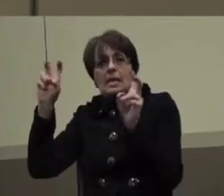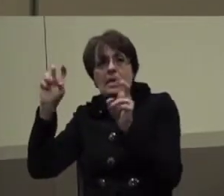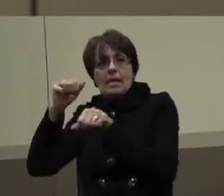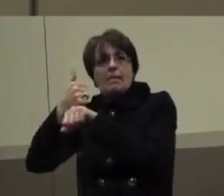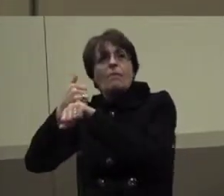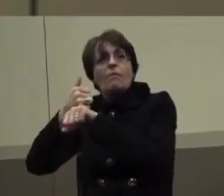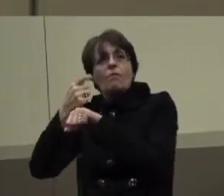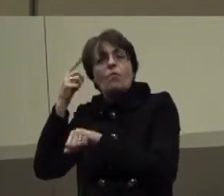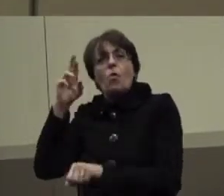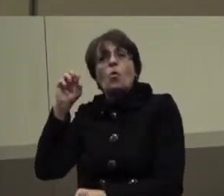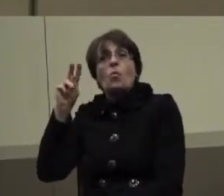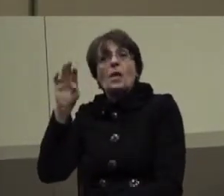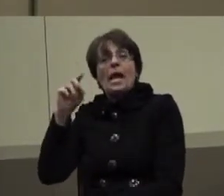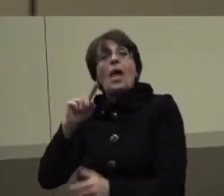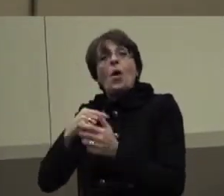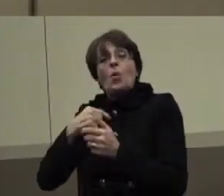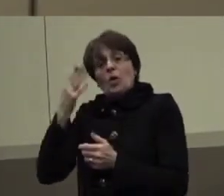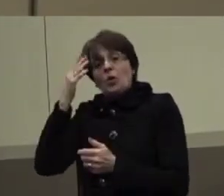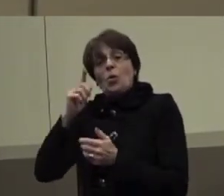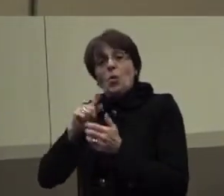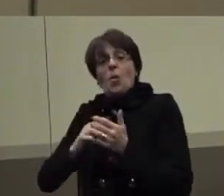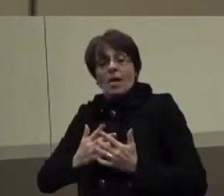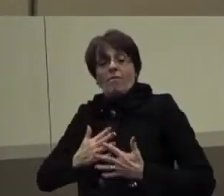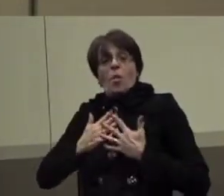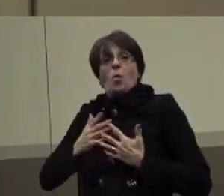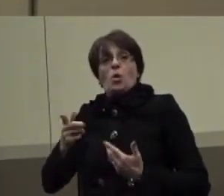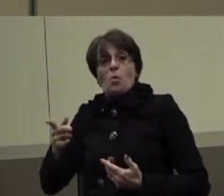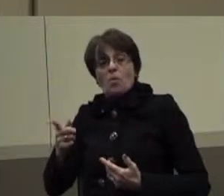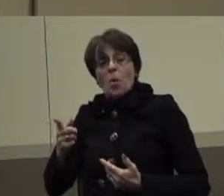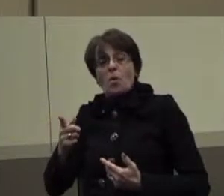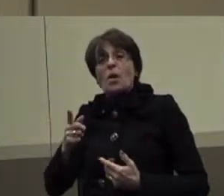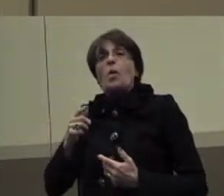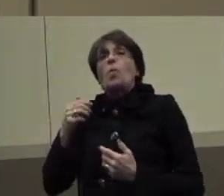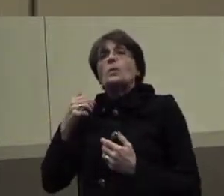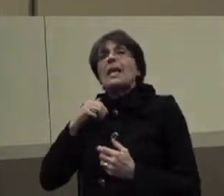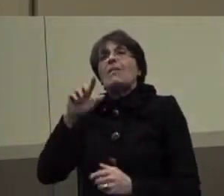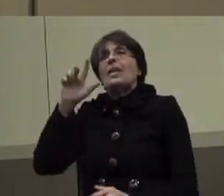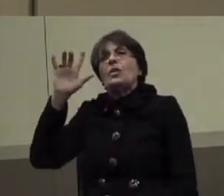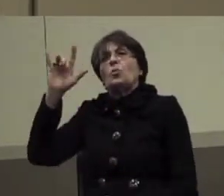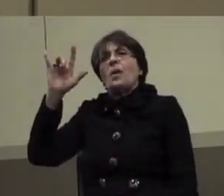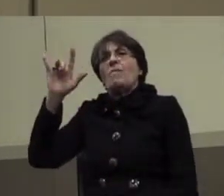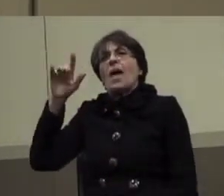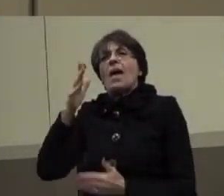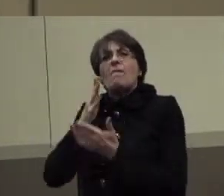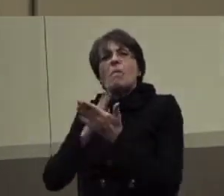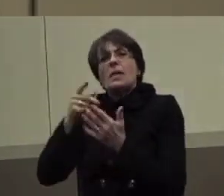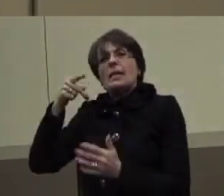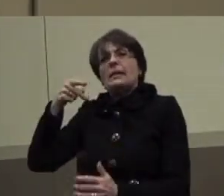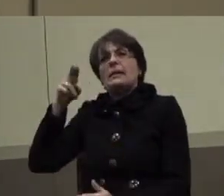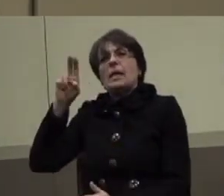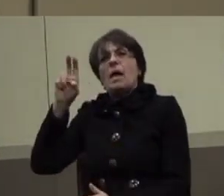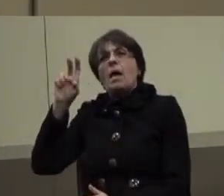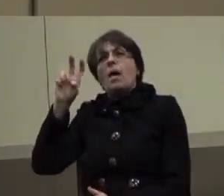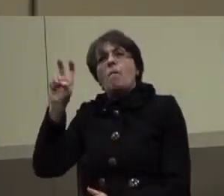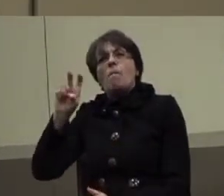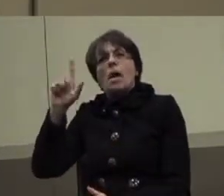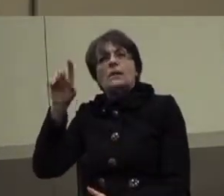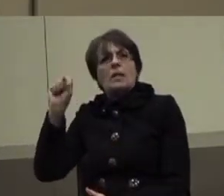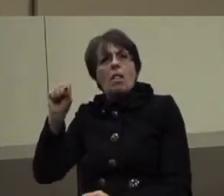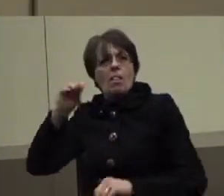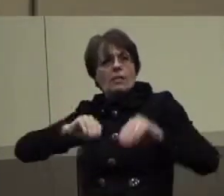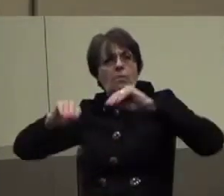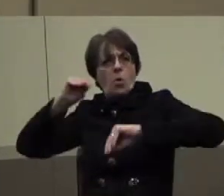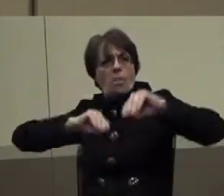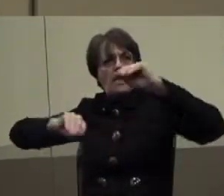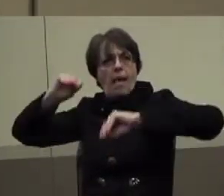where we knew what floated her boat was putting together 25-piece puzzles. She loved 25-piece